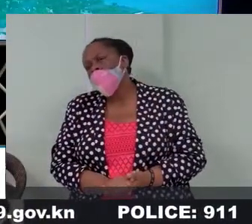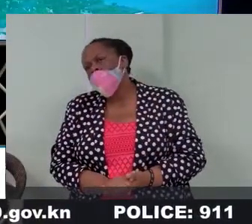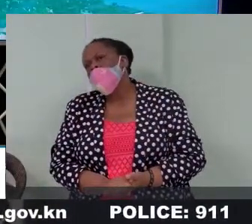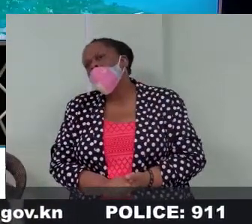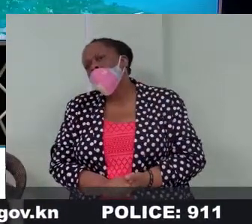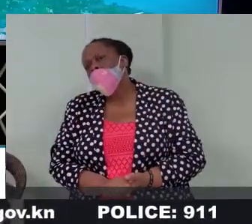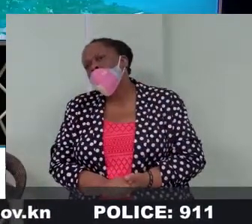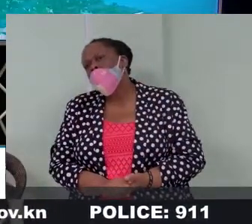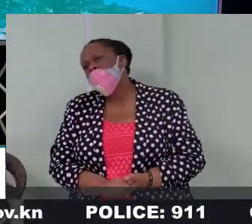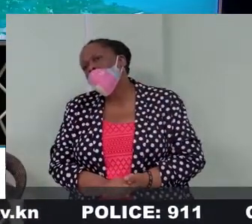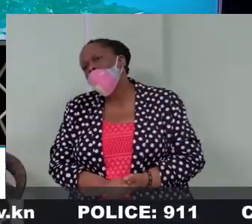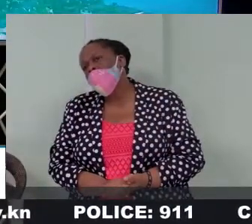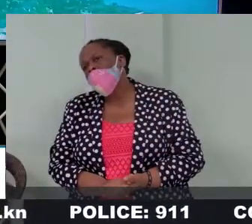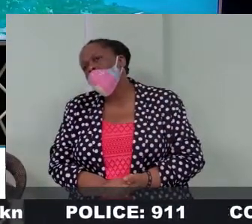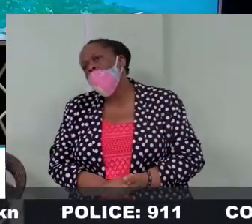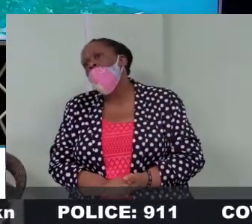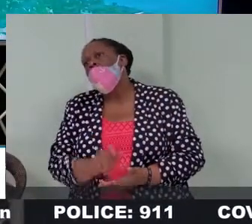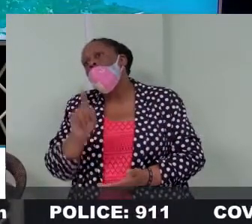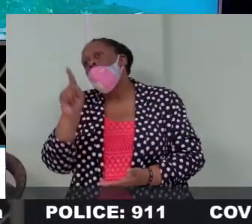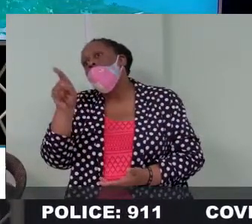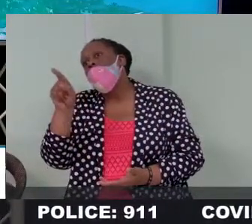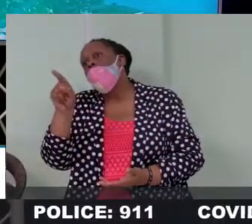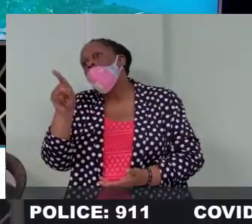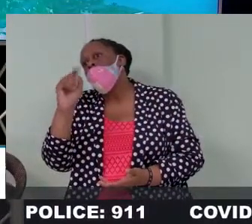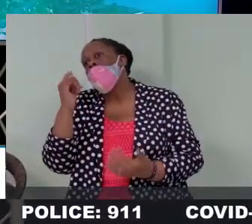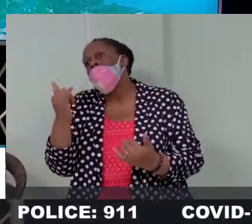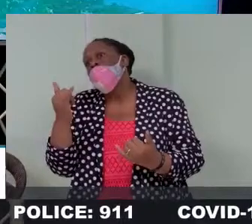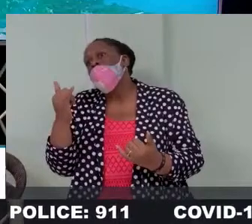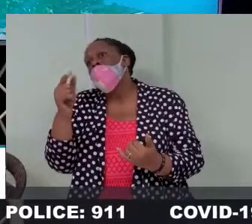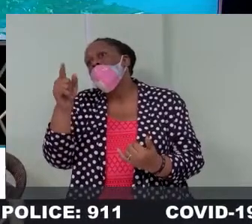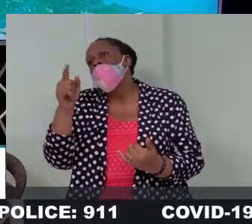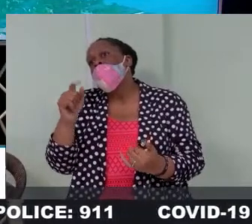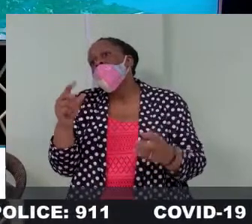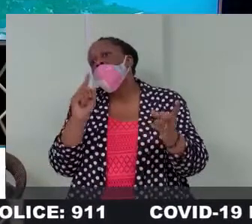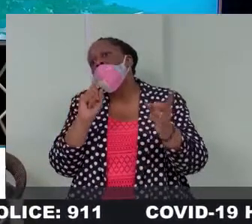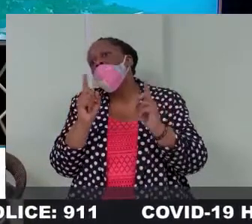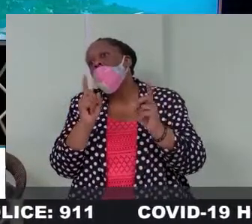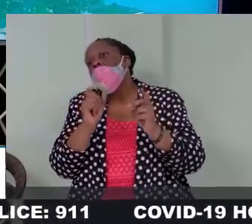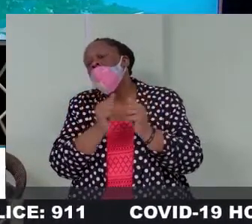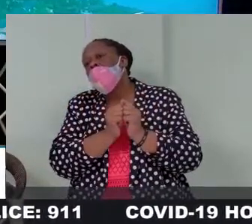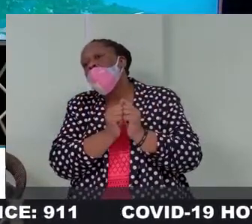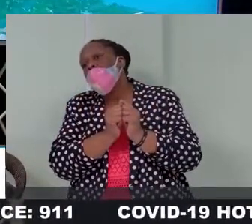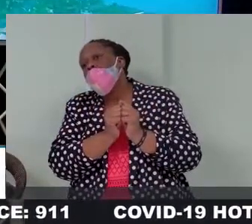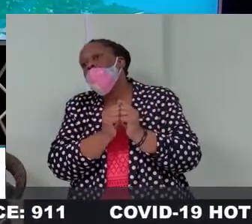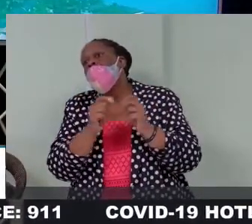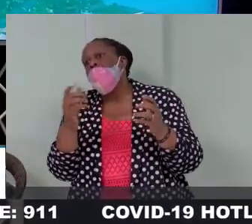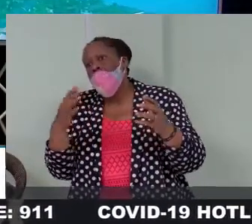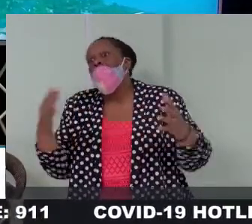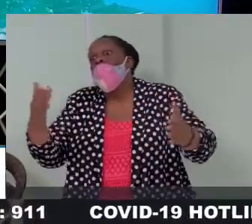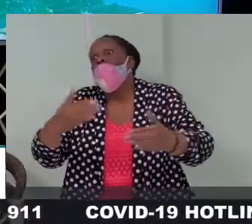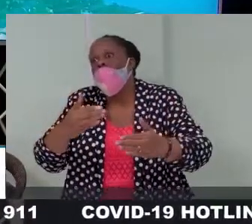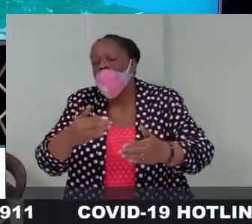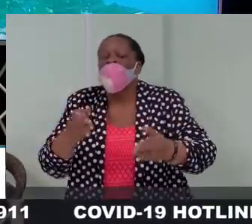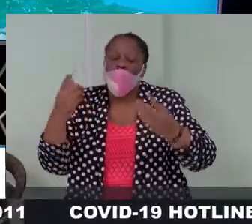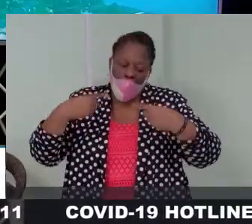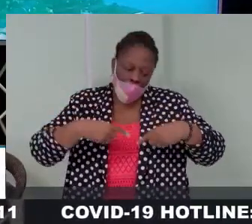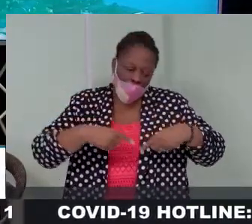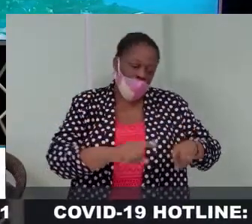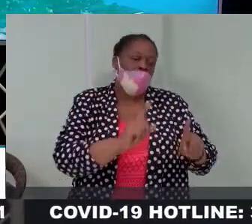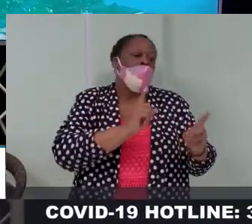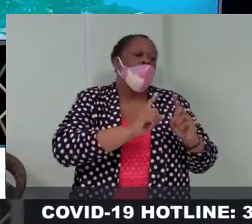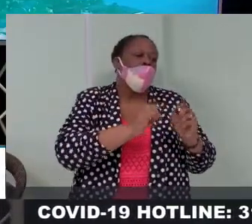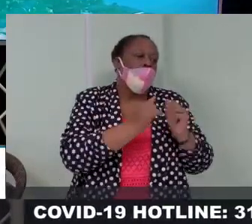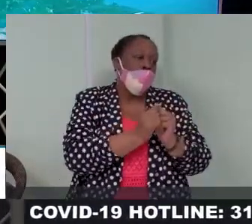or the customs officer or the immigration officer, ensuring that protocols were followed.